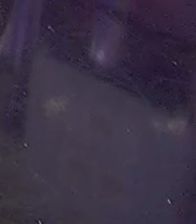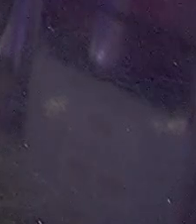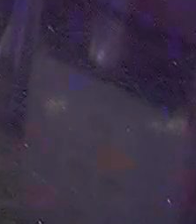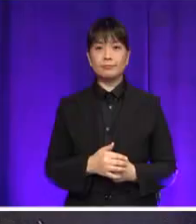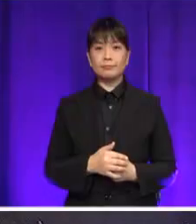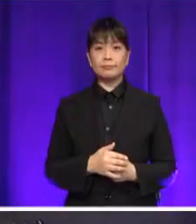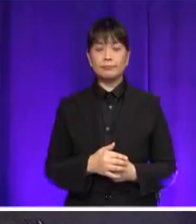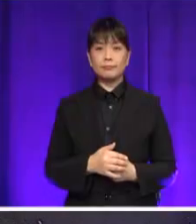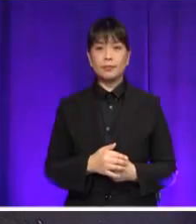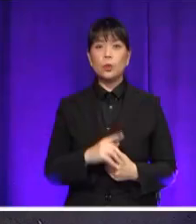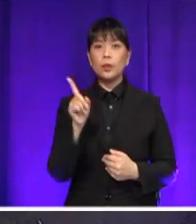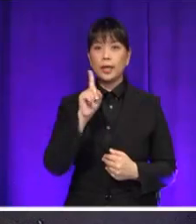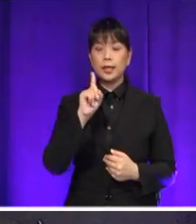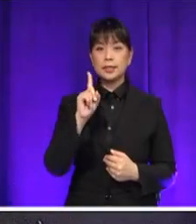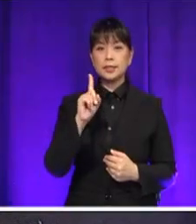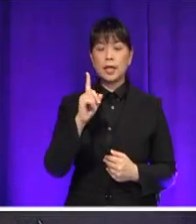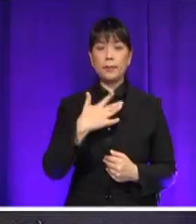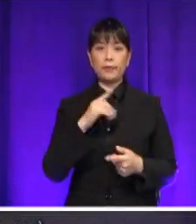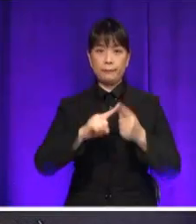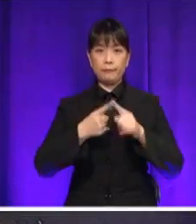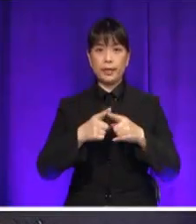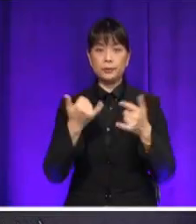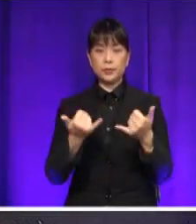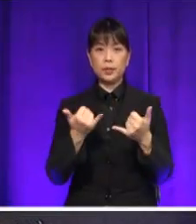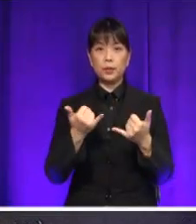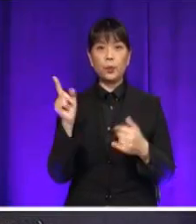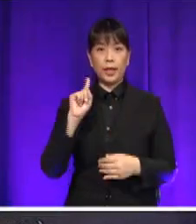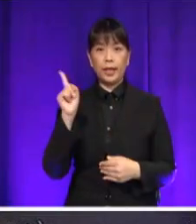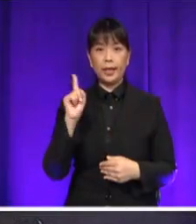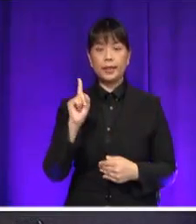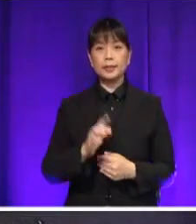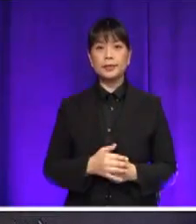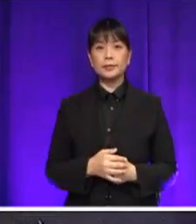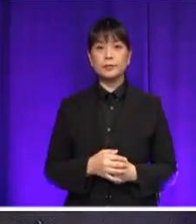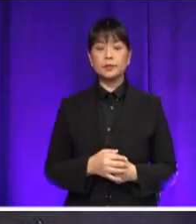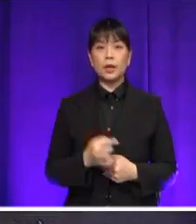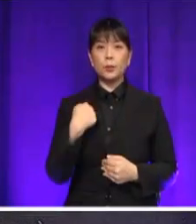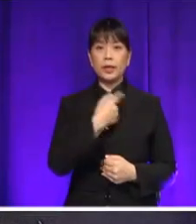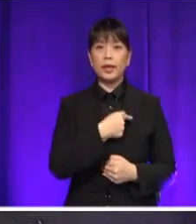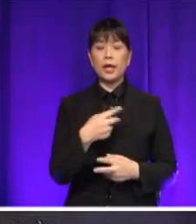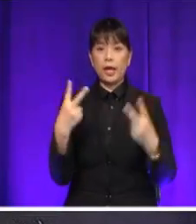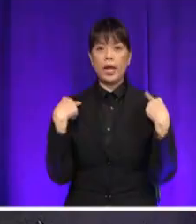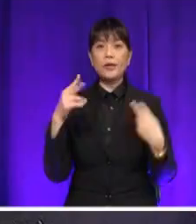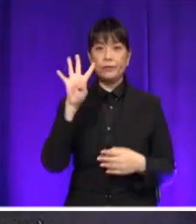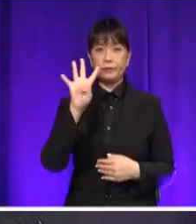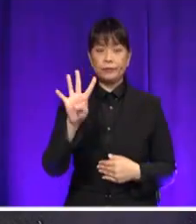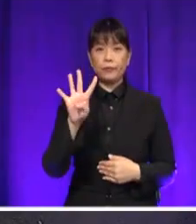my friend, teacher? We will have our friends with us today? Yes, of course. We have 4 of